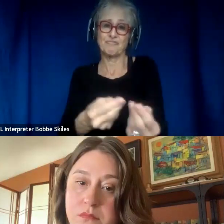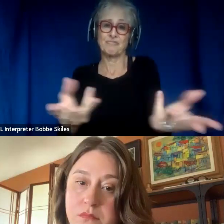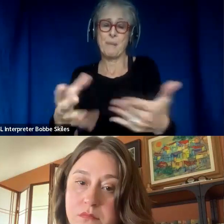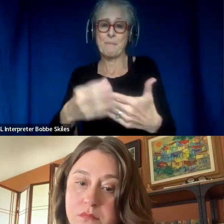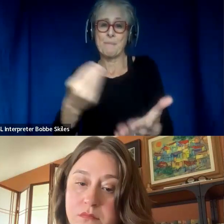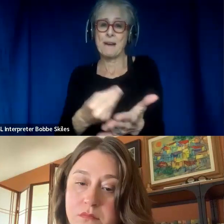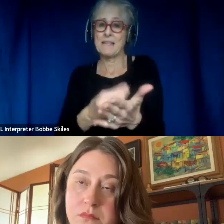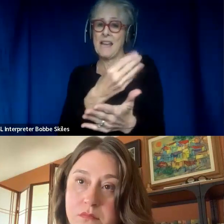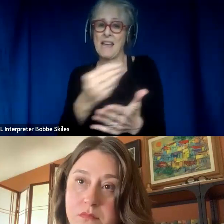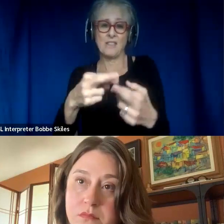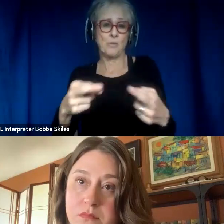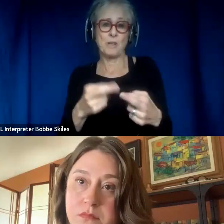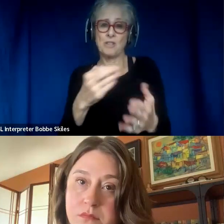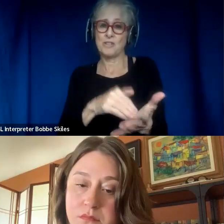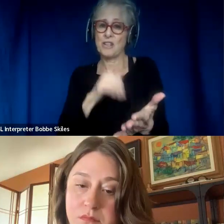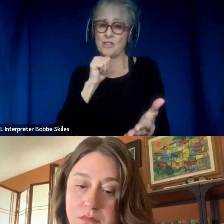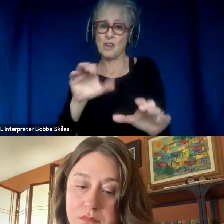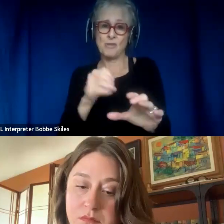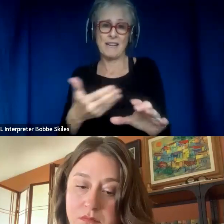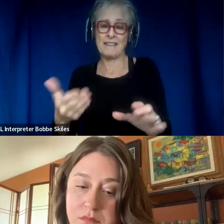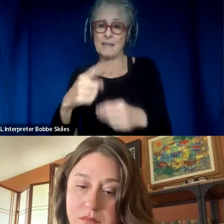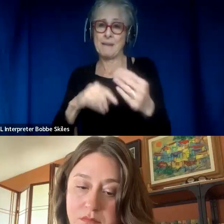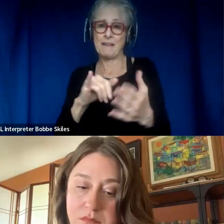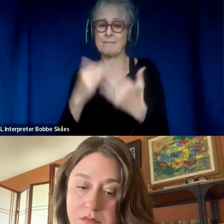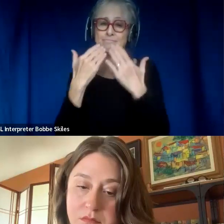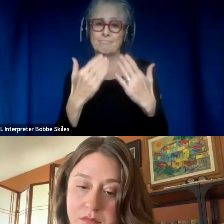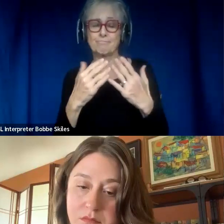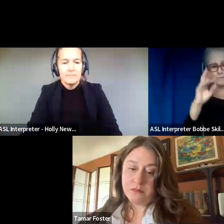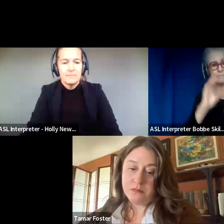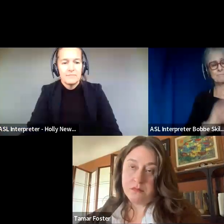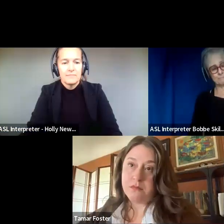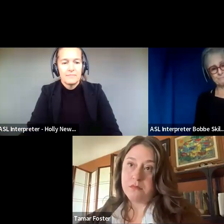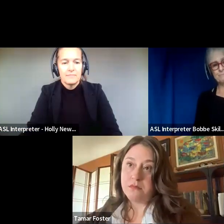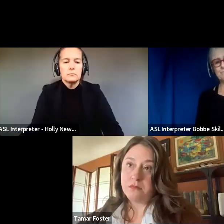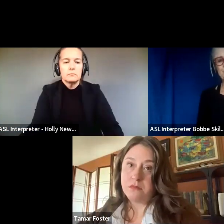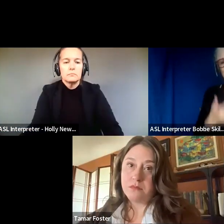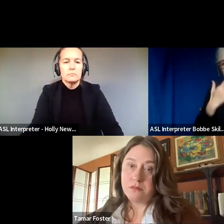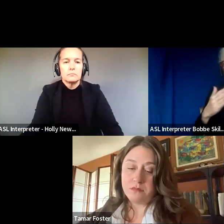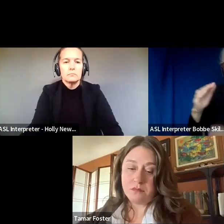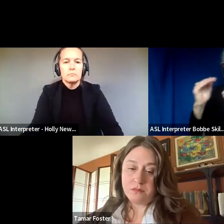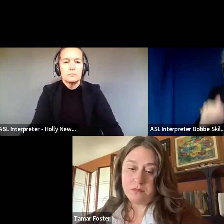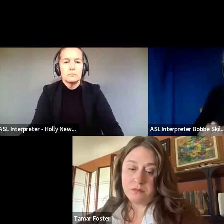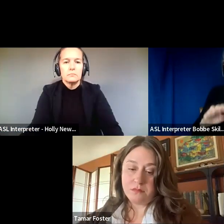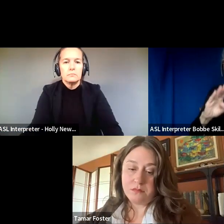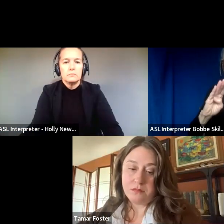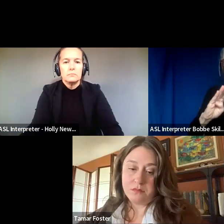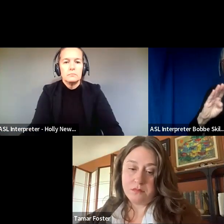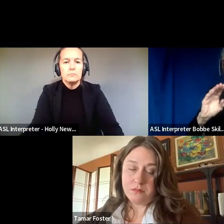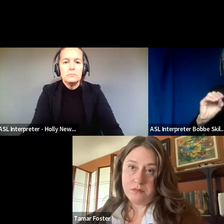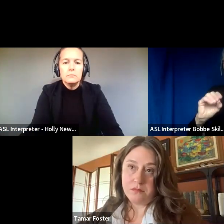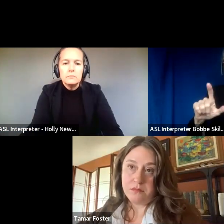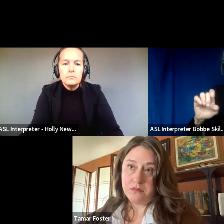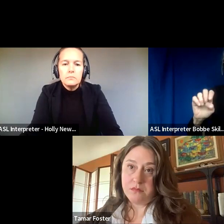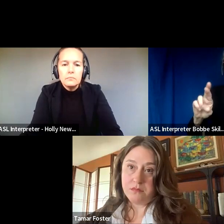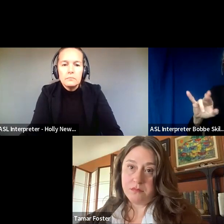so much. Respectfully submitted. Thank you, Brian. Next, we're moving on to Valerio B. Valerio, you